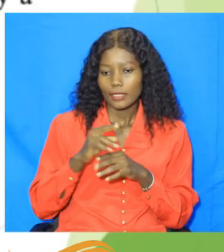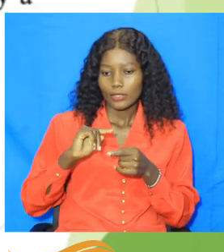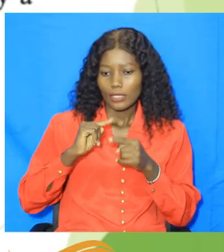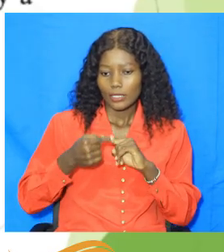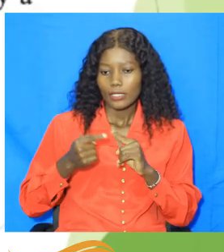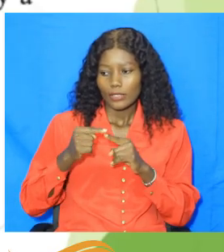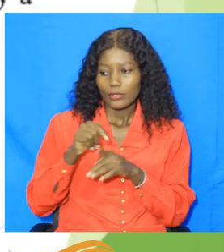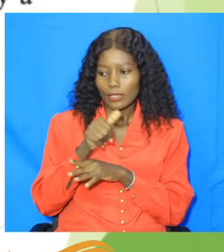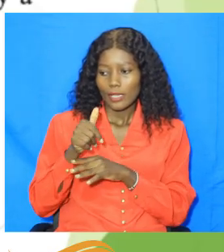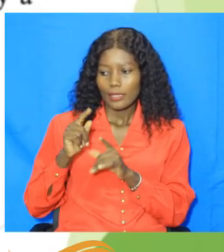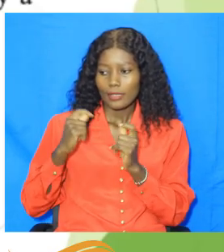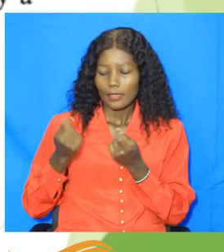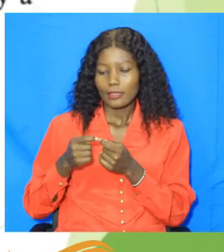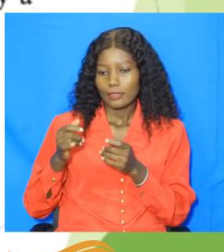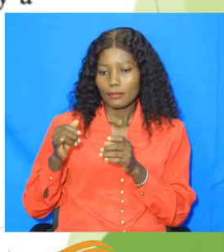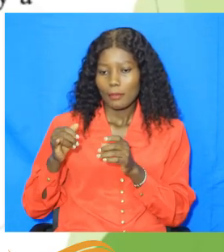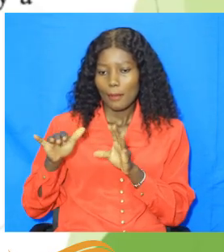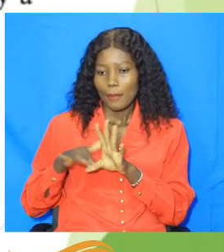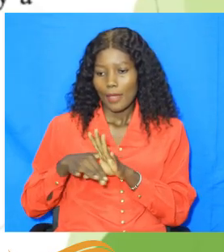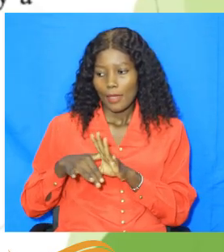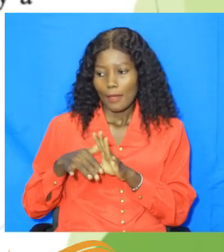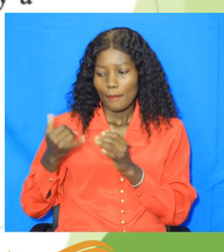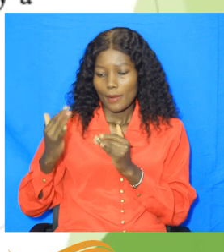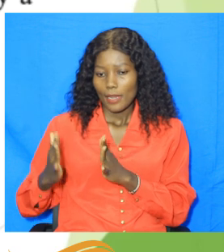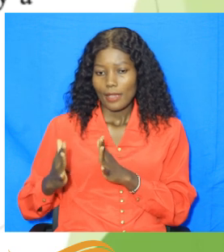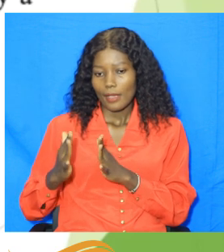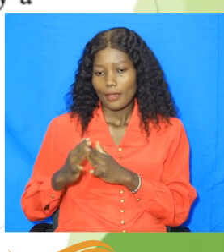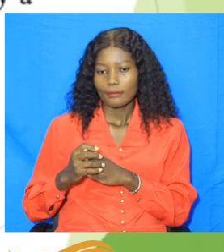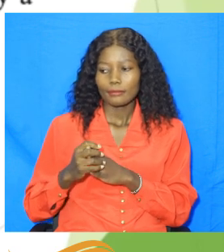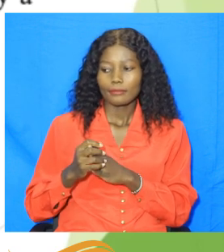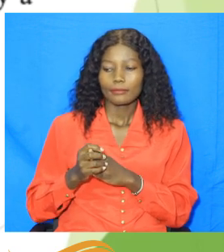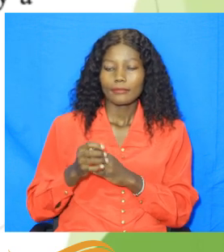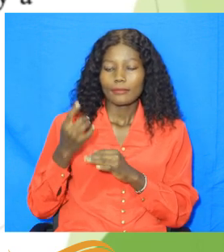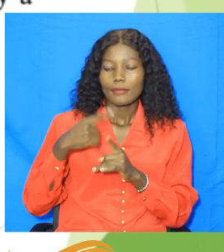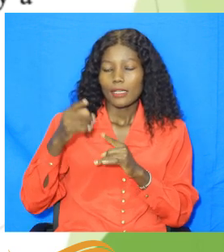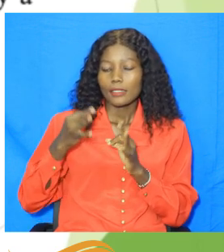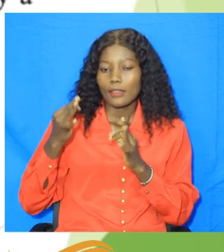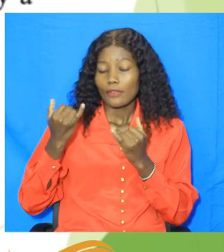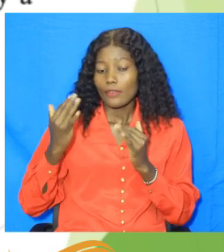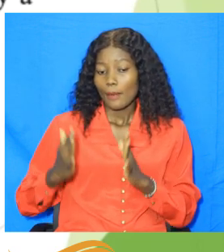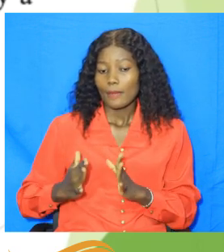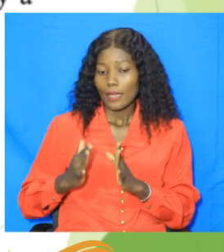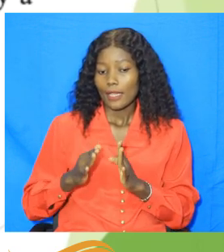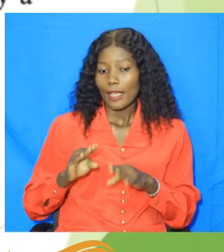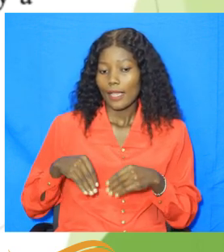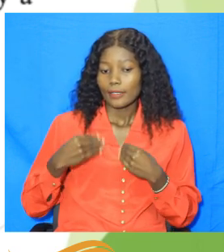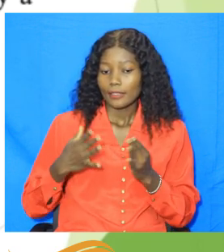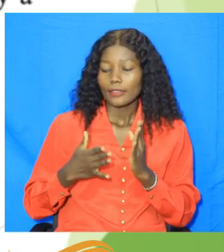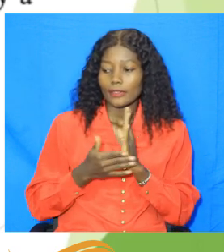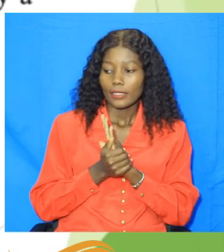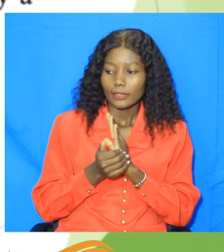opponent. But in case the athlete delivers a technique and injures the